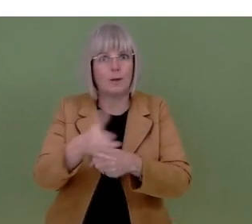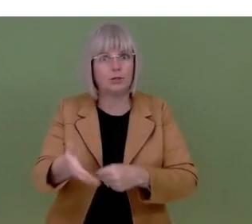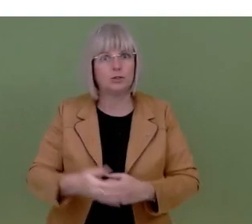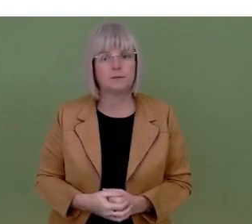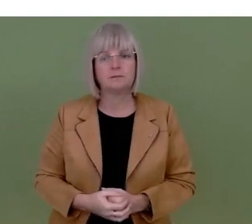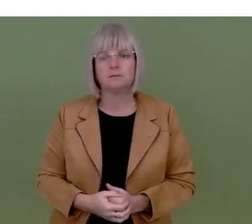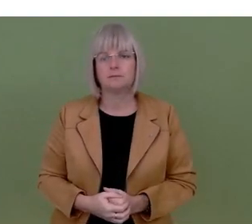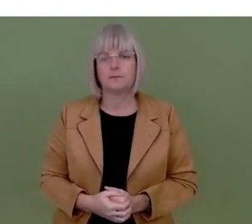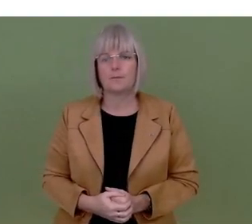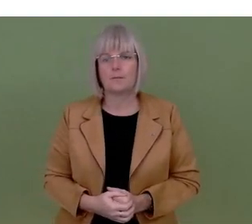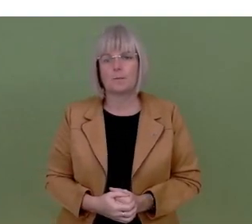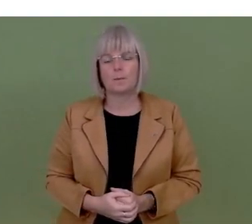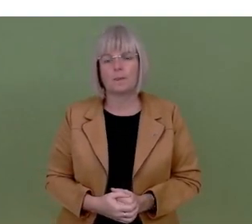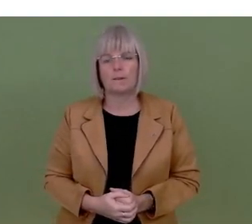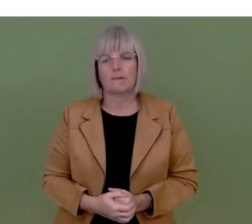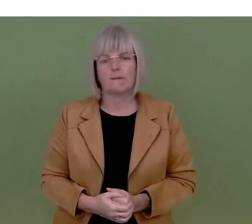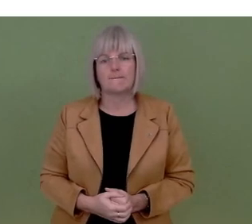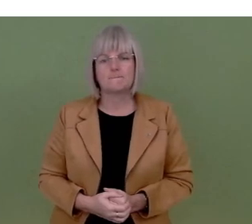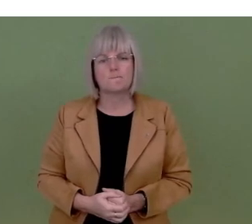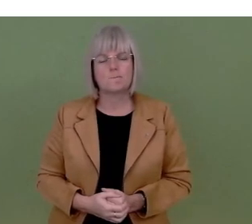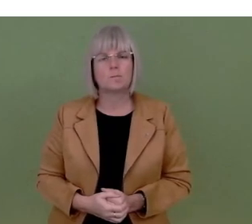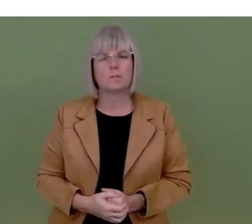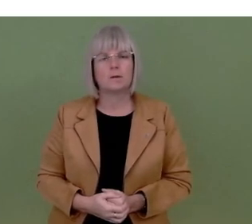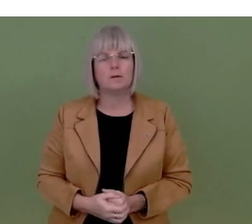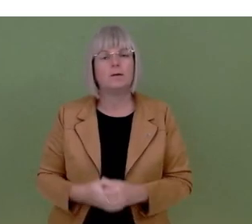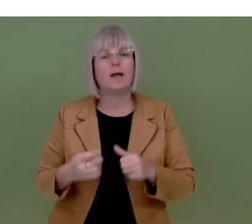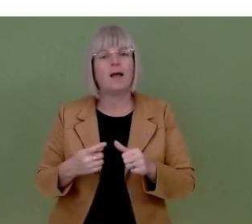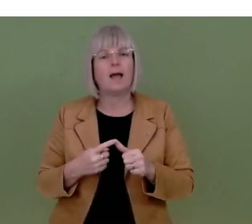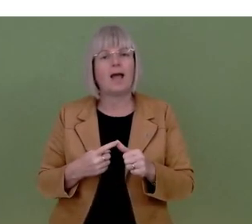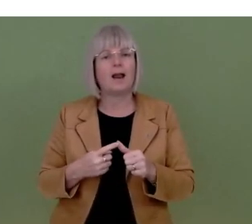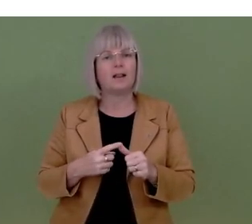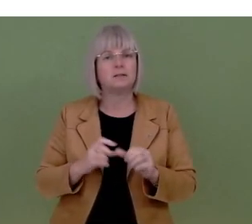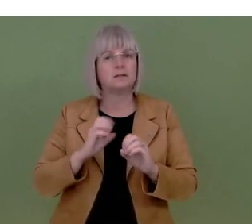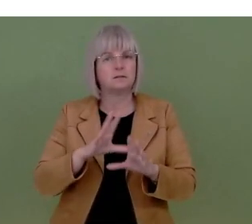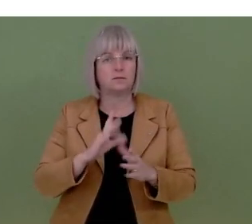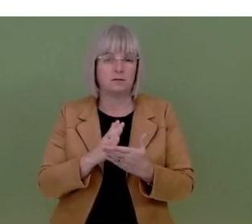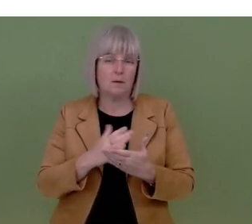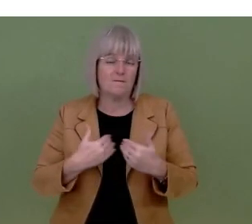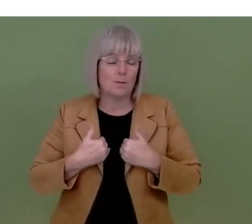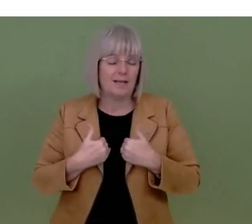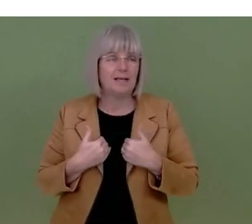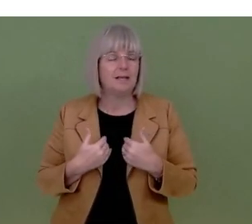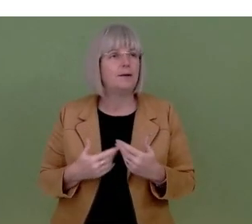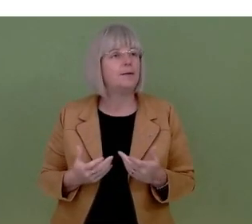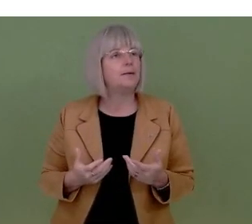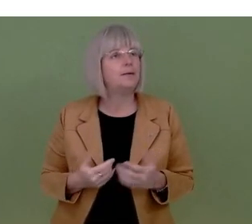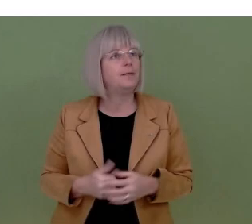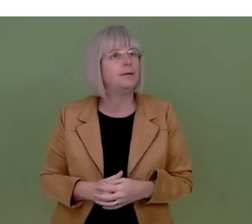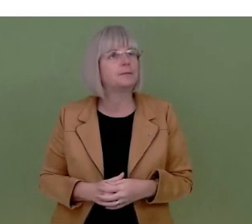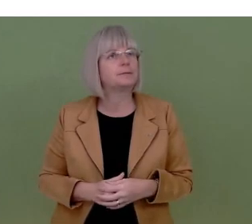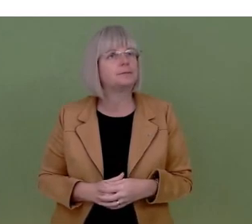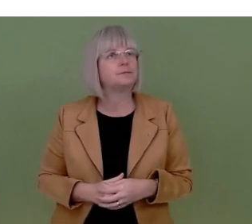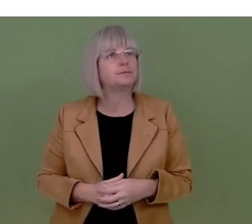And I suppose really for me, it was a huge sense that I had